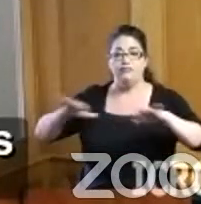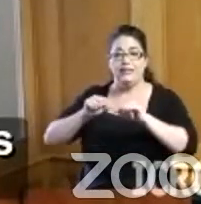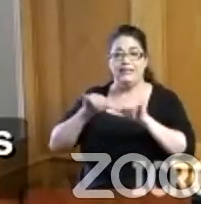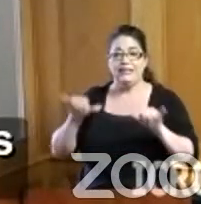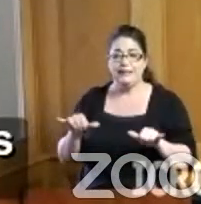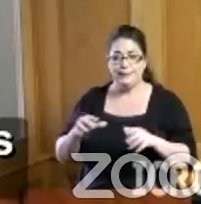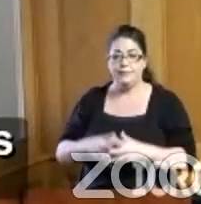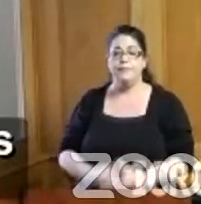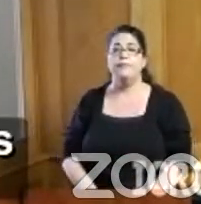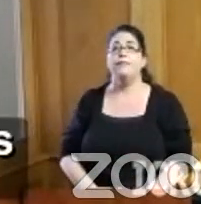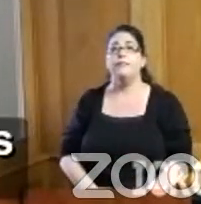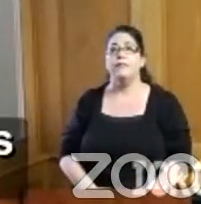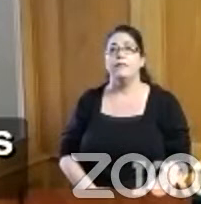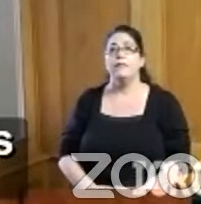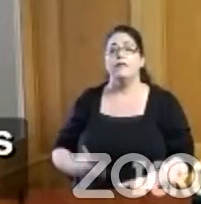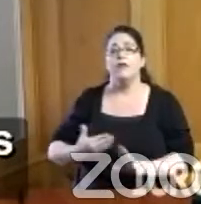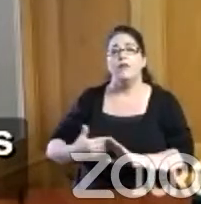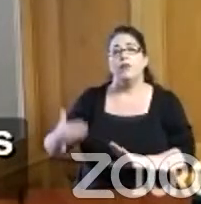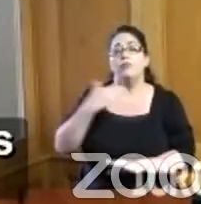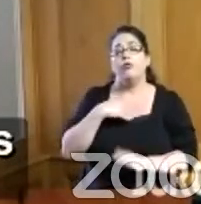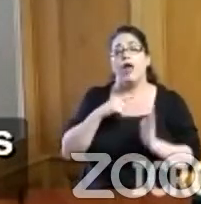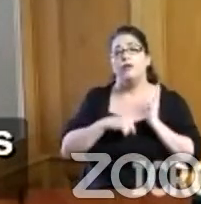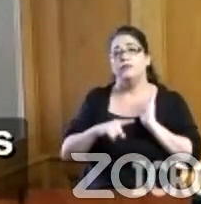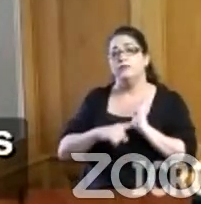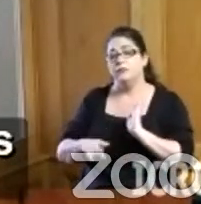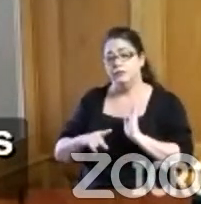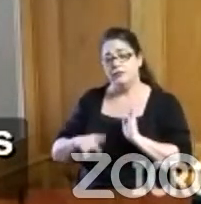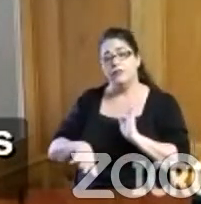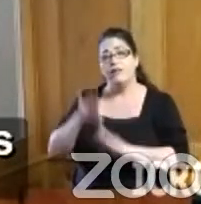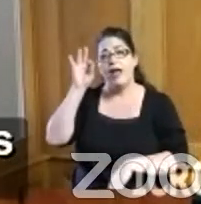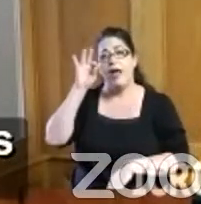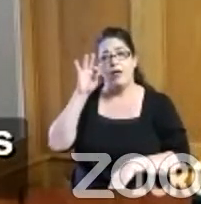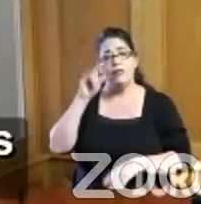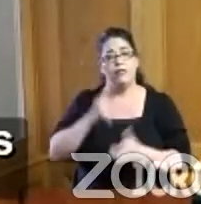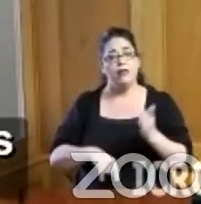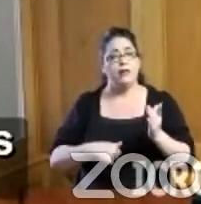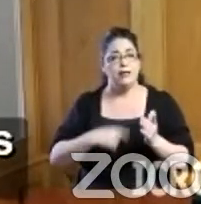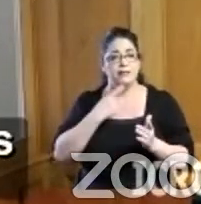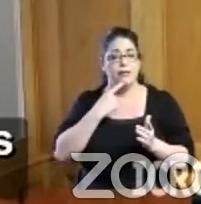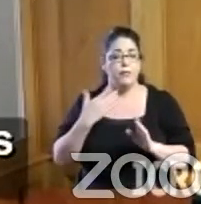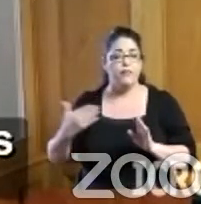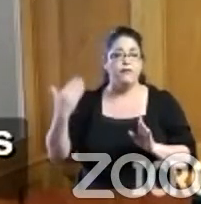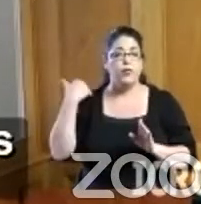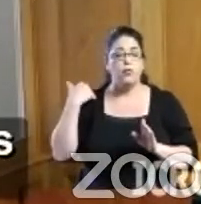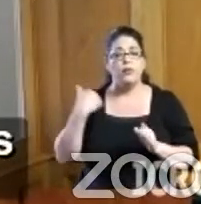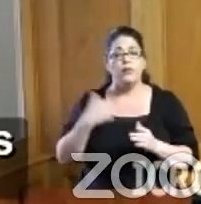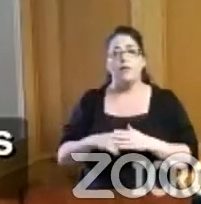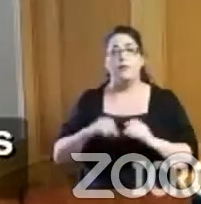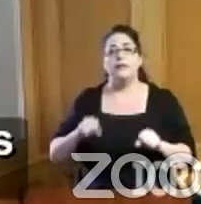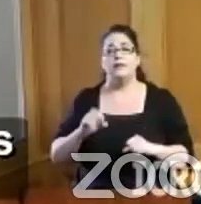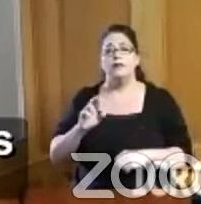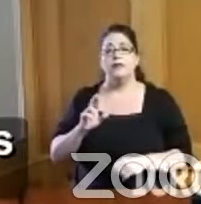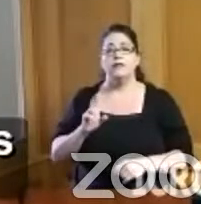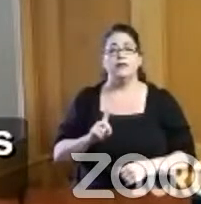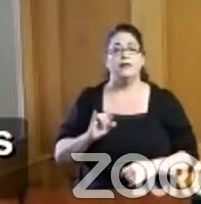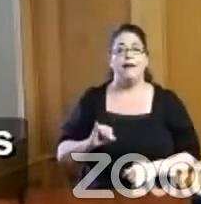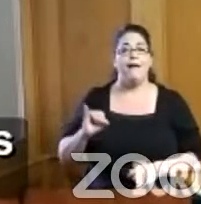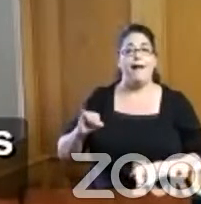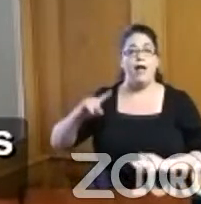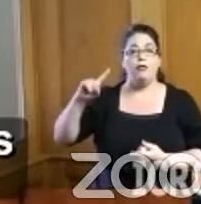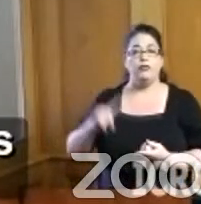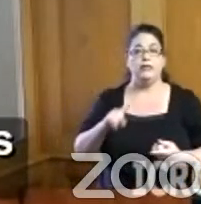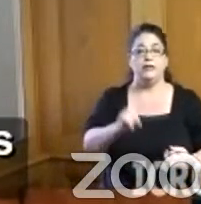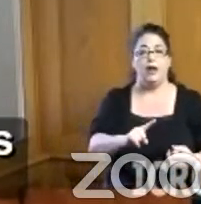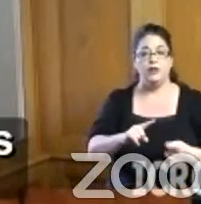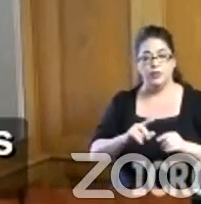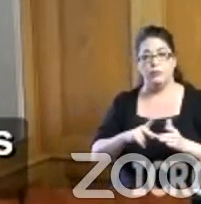system. And prior studies have identified, as I indicated, the potential for RDII reduction projects